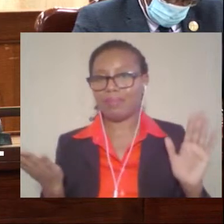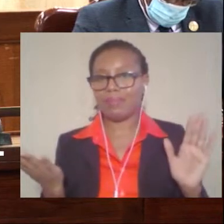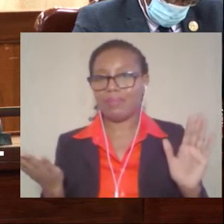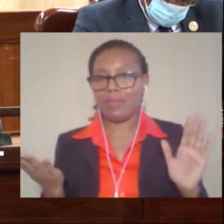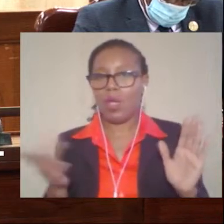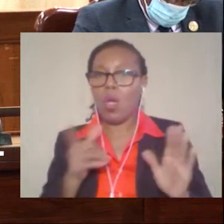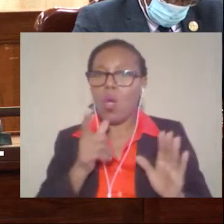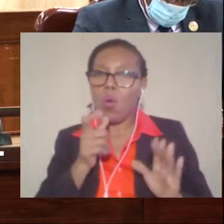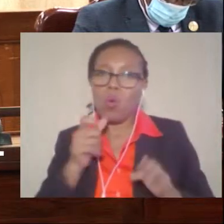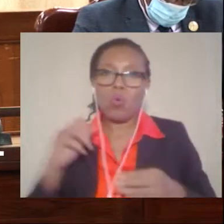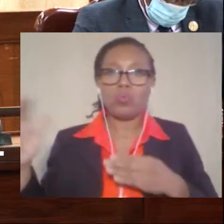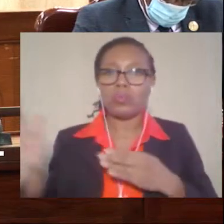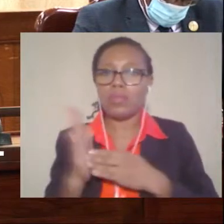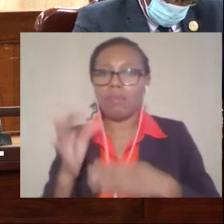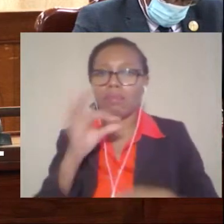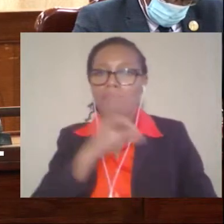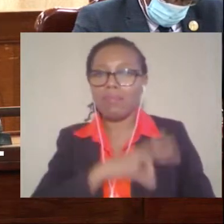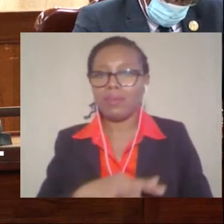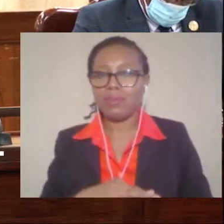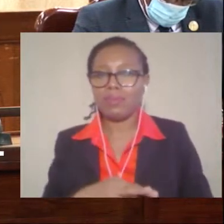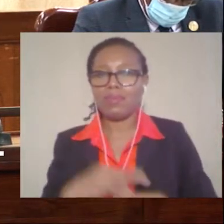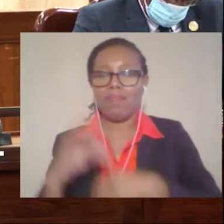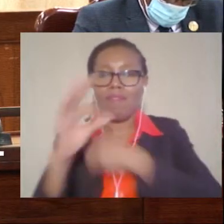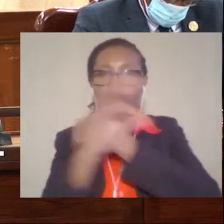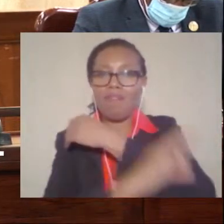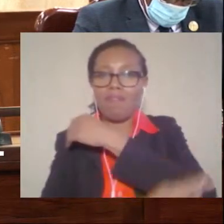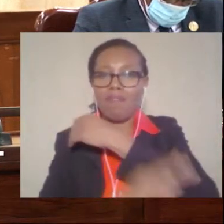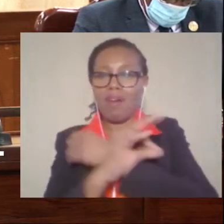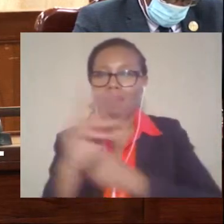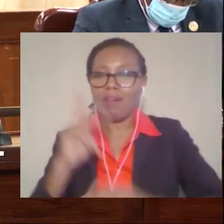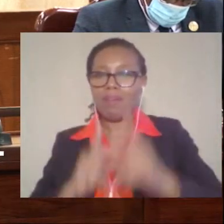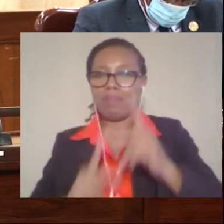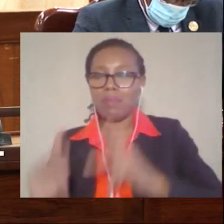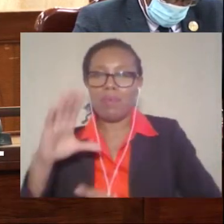benefits. And the chances are that much of that